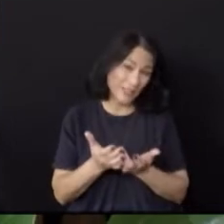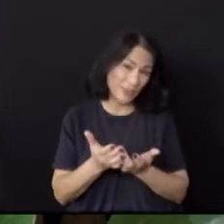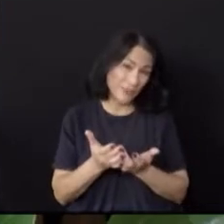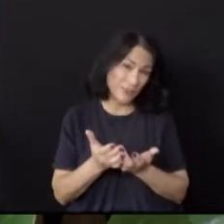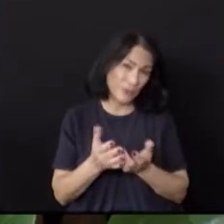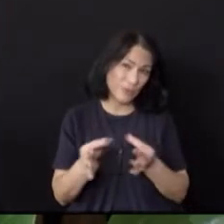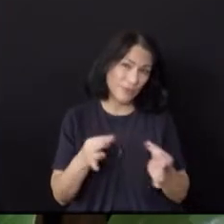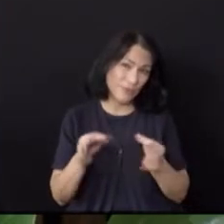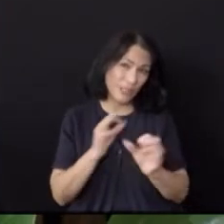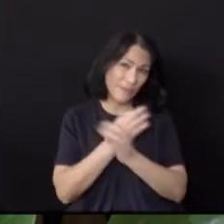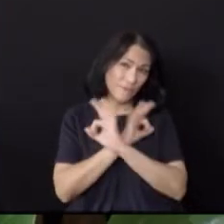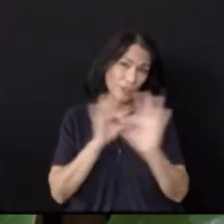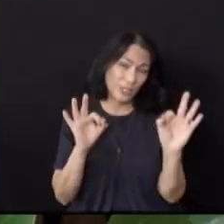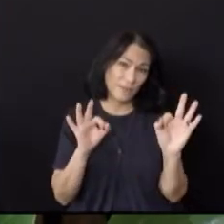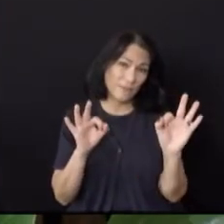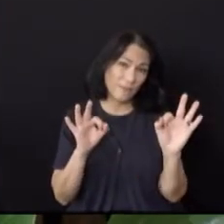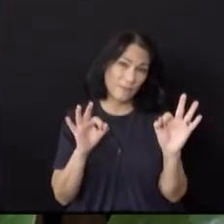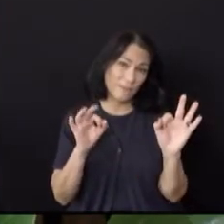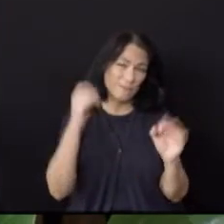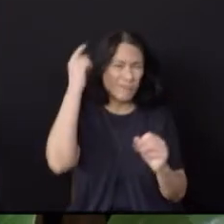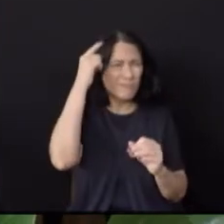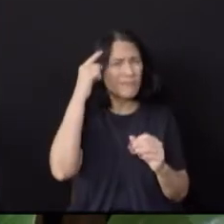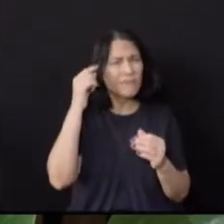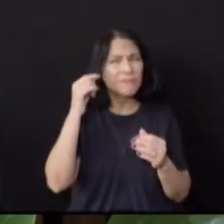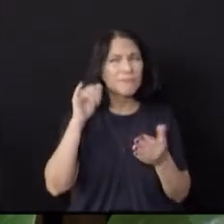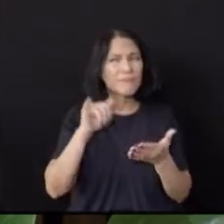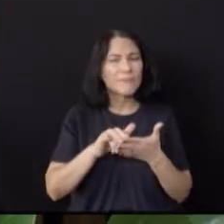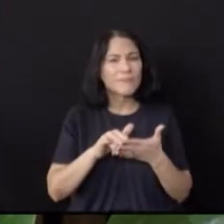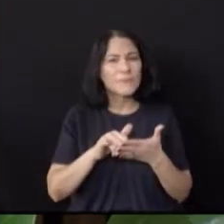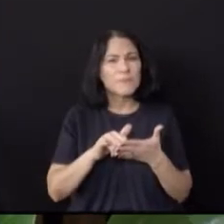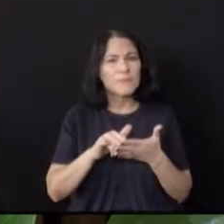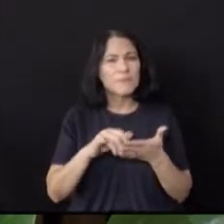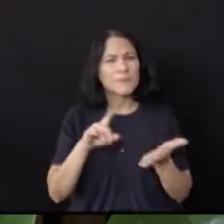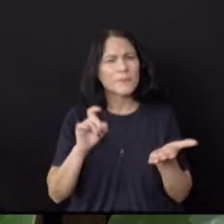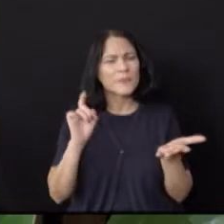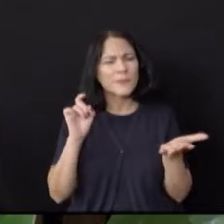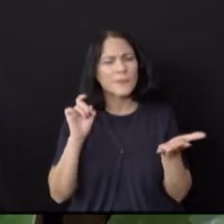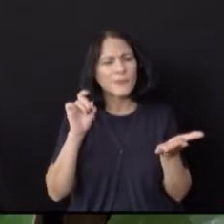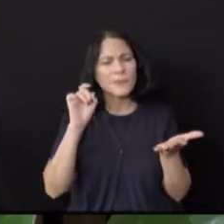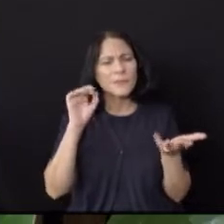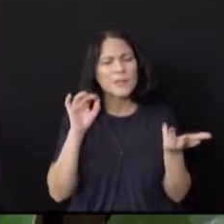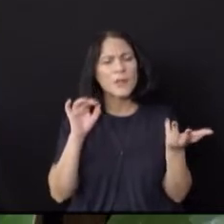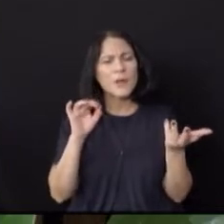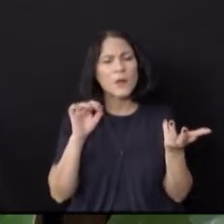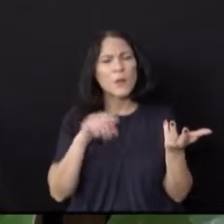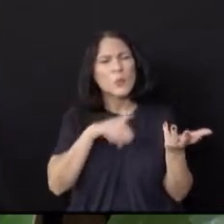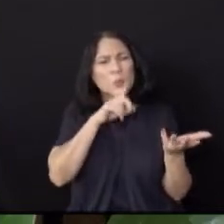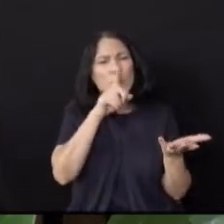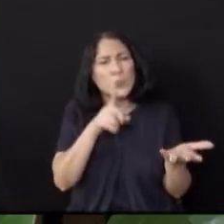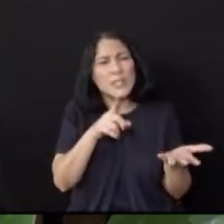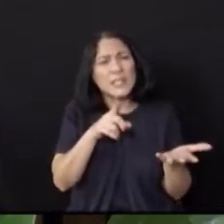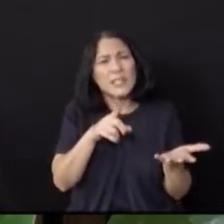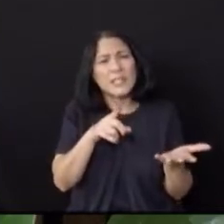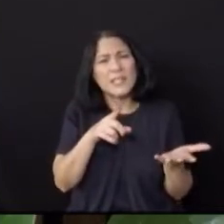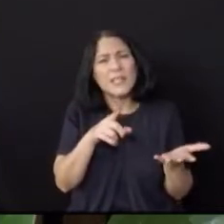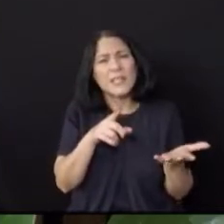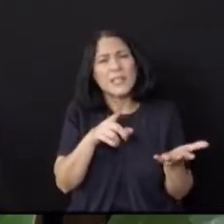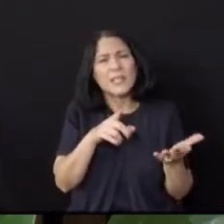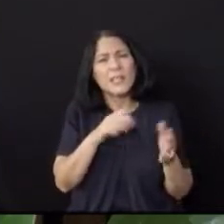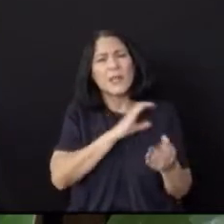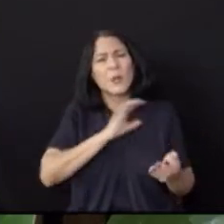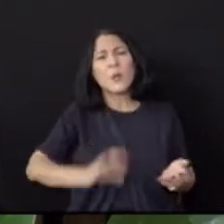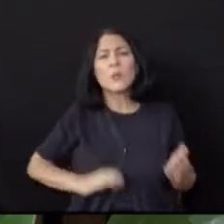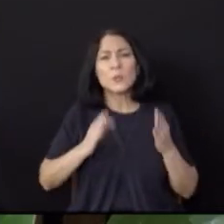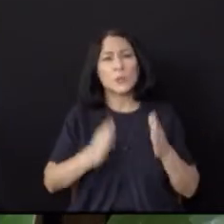freedom? Have you ever considered that question? Is this really a Christian idea of what true